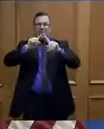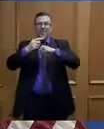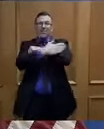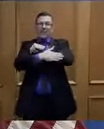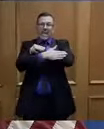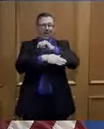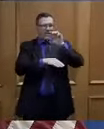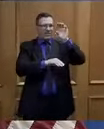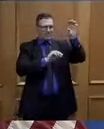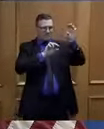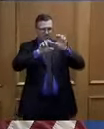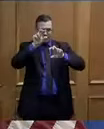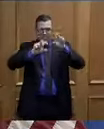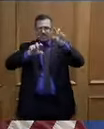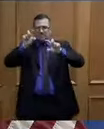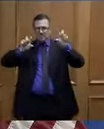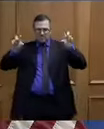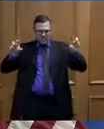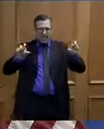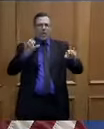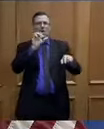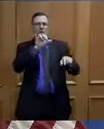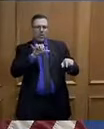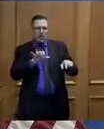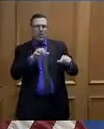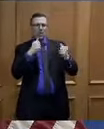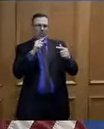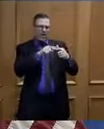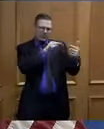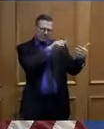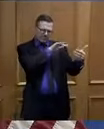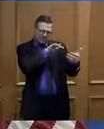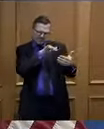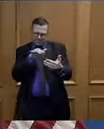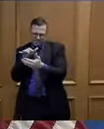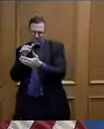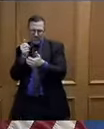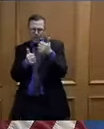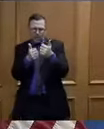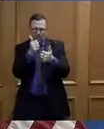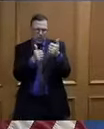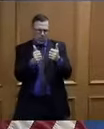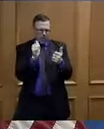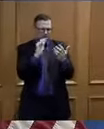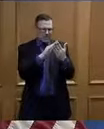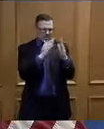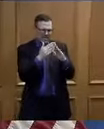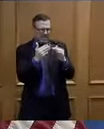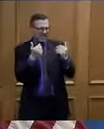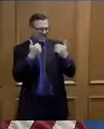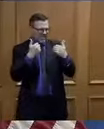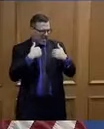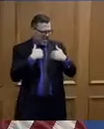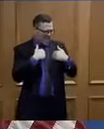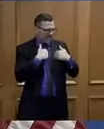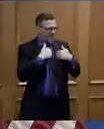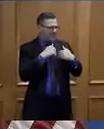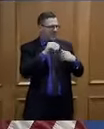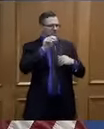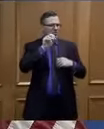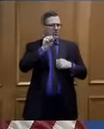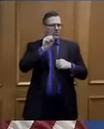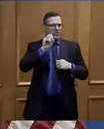data for which municipalities have different restrictions in place for social